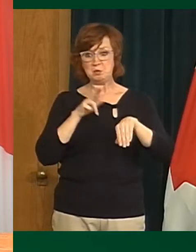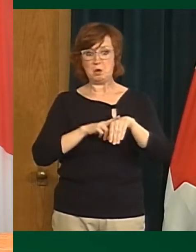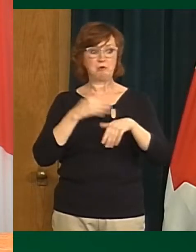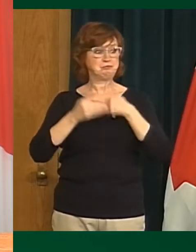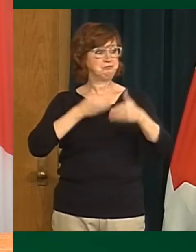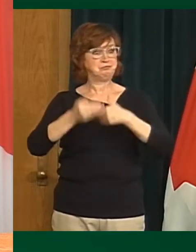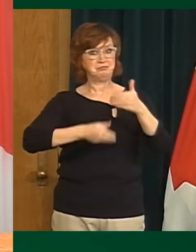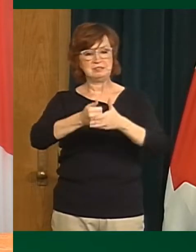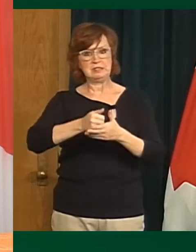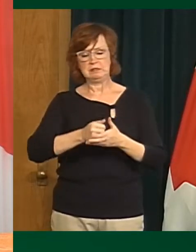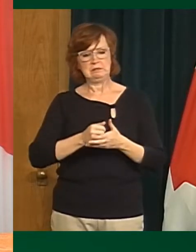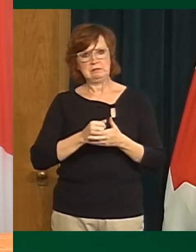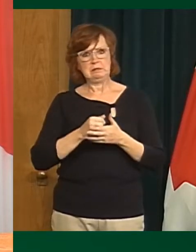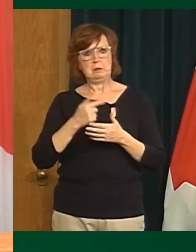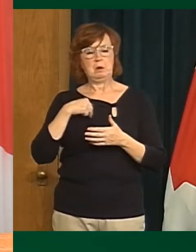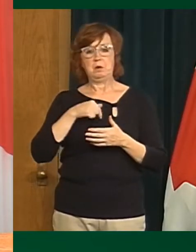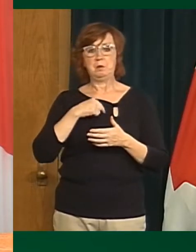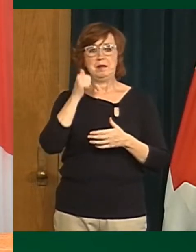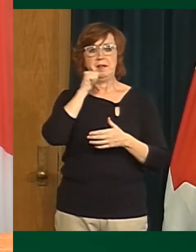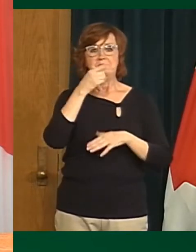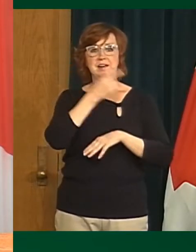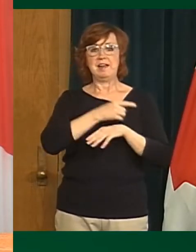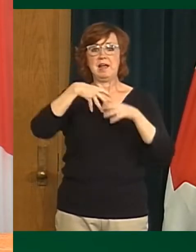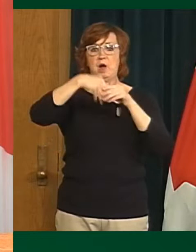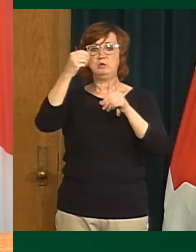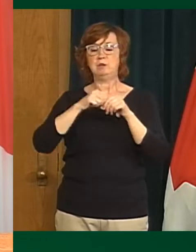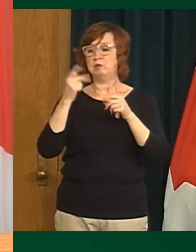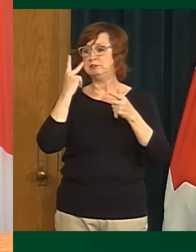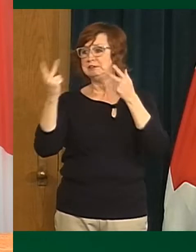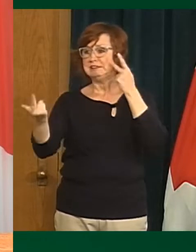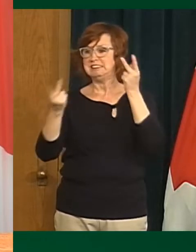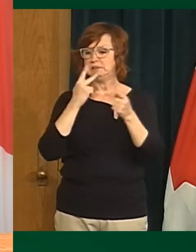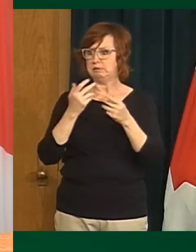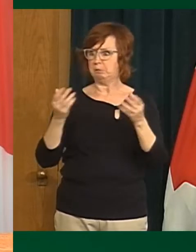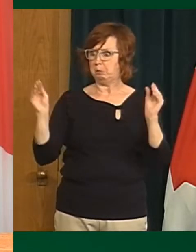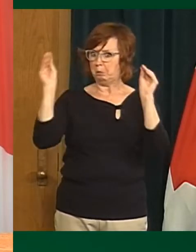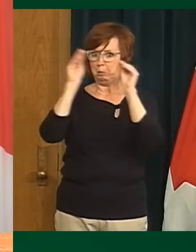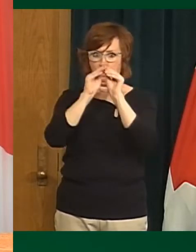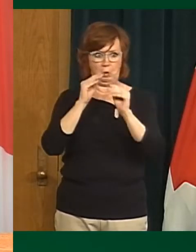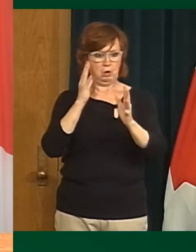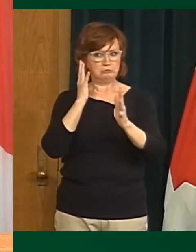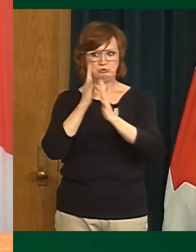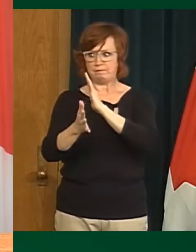roads, we see more people outside in our green spaces enjoying the outdoors, which is